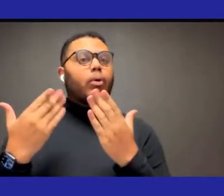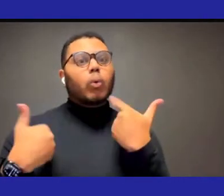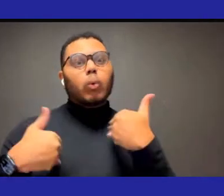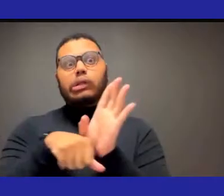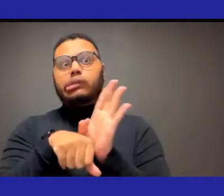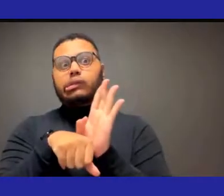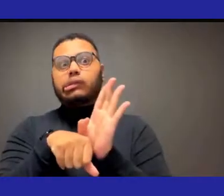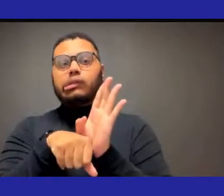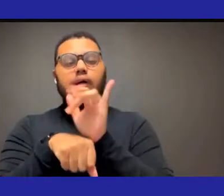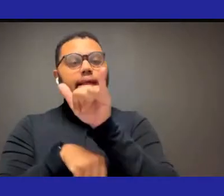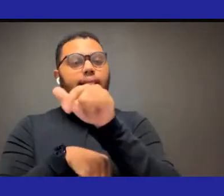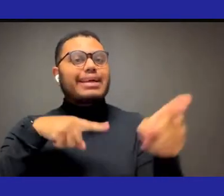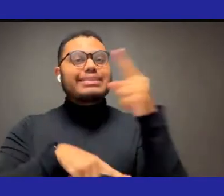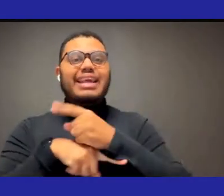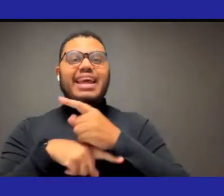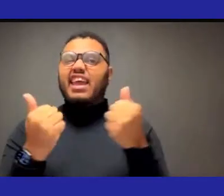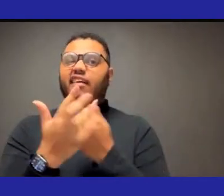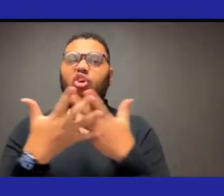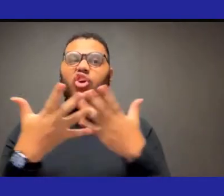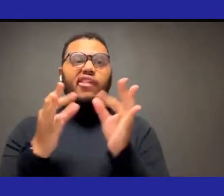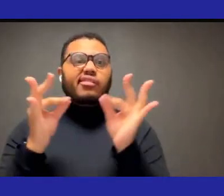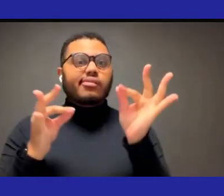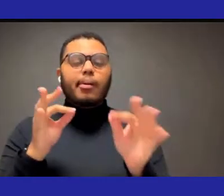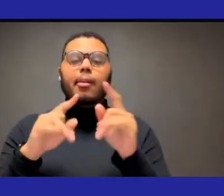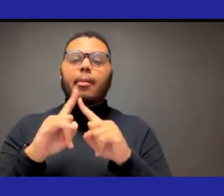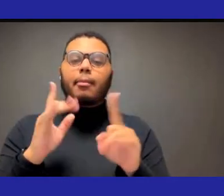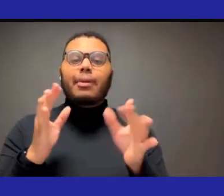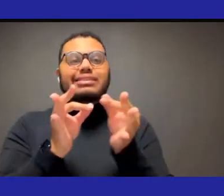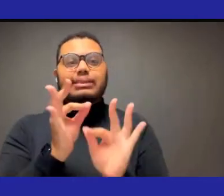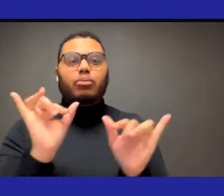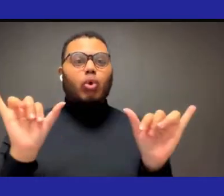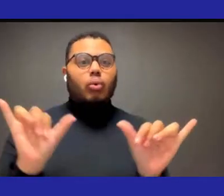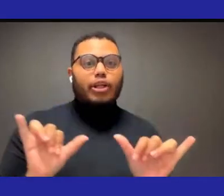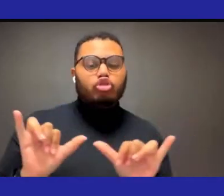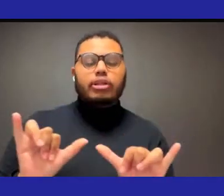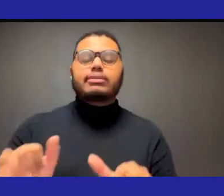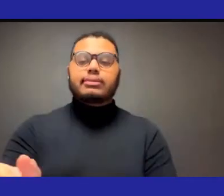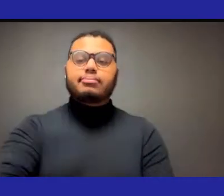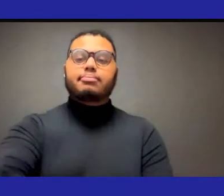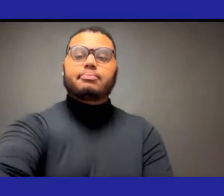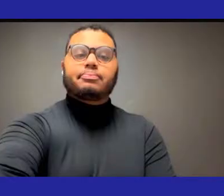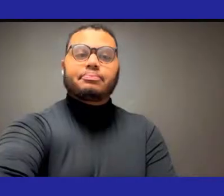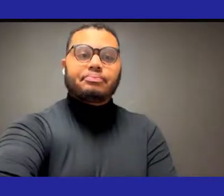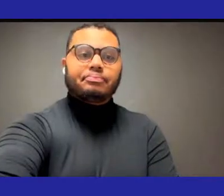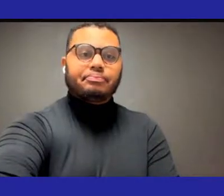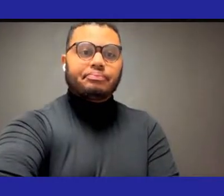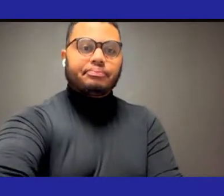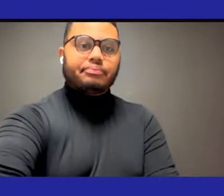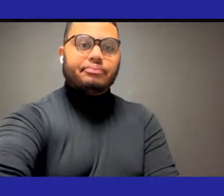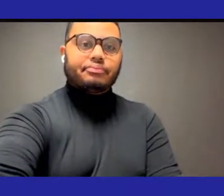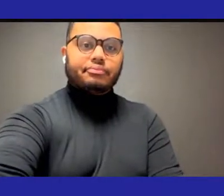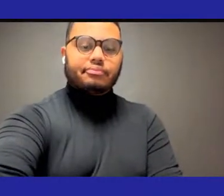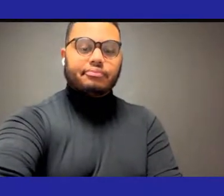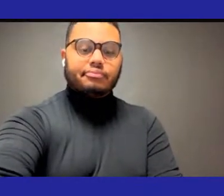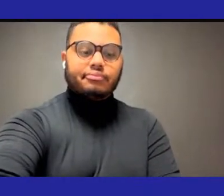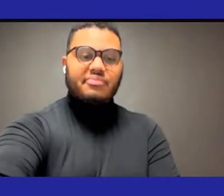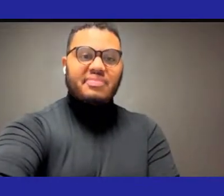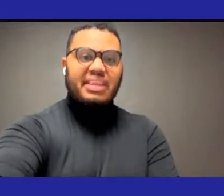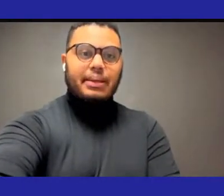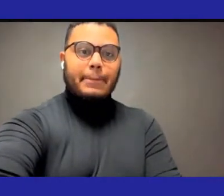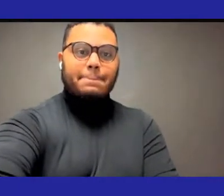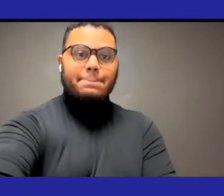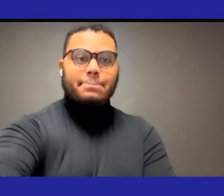delayed. And so very simple metrics, and this way we can actually fix the issue. If it's a transport issue, if it's a radiologist